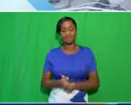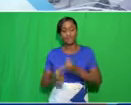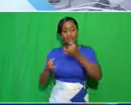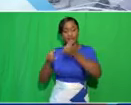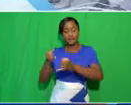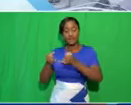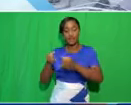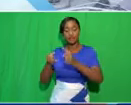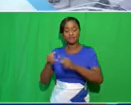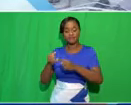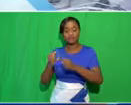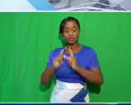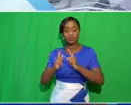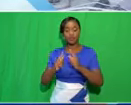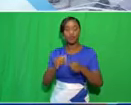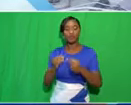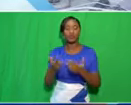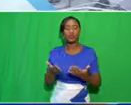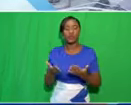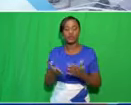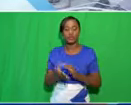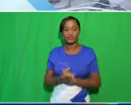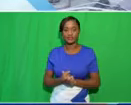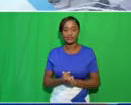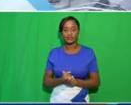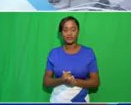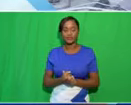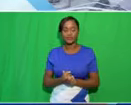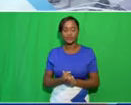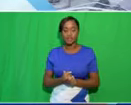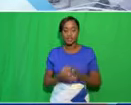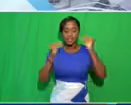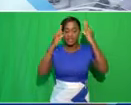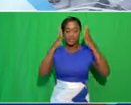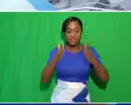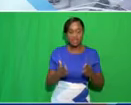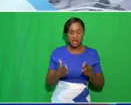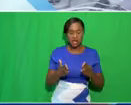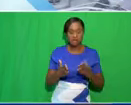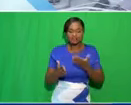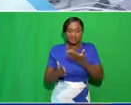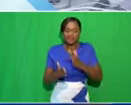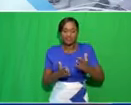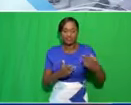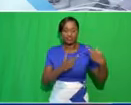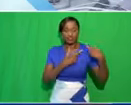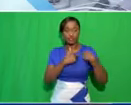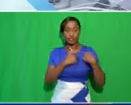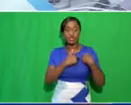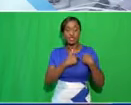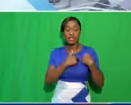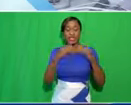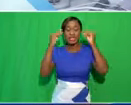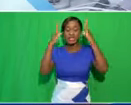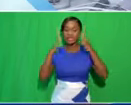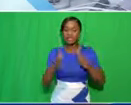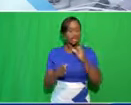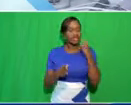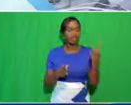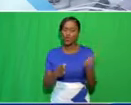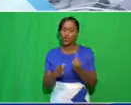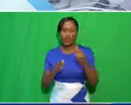discuss is in terms of the dual roles of the teacher. And we have to remember that the teacher is not only a teacher